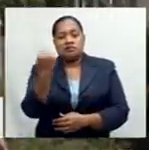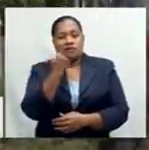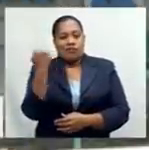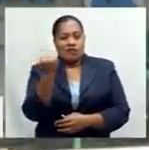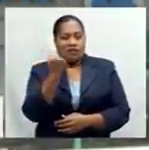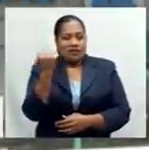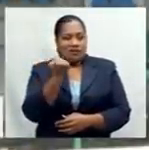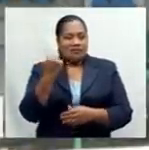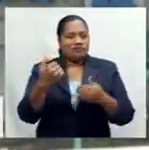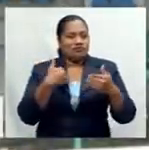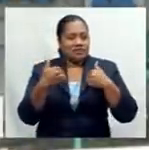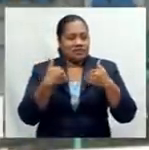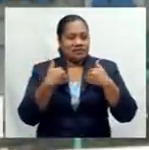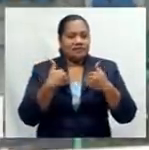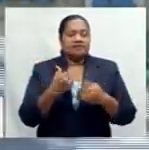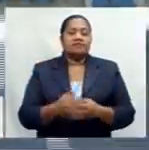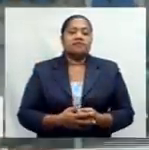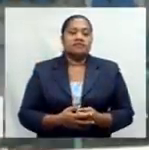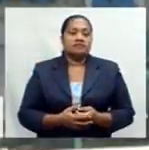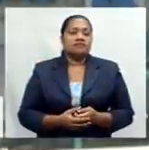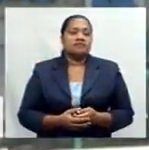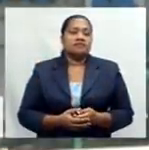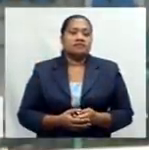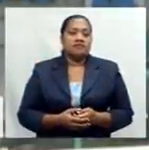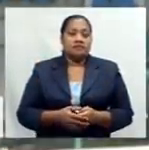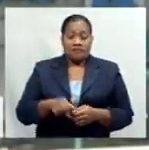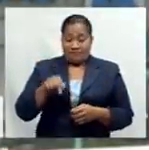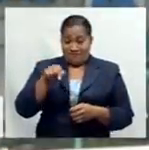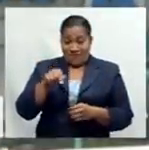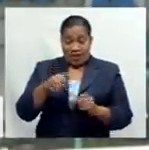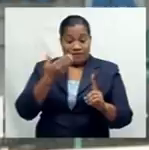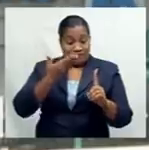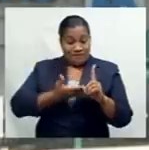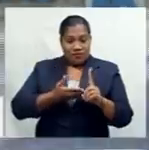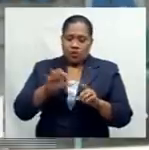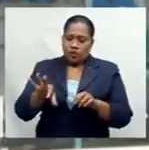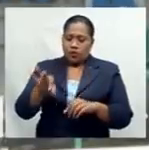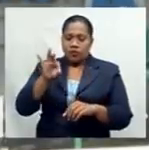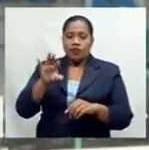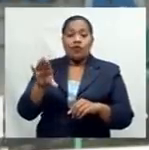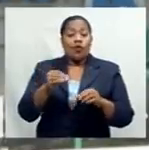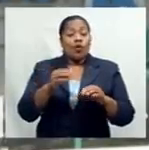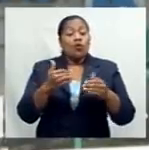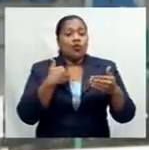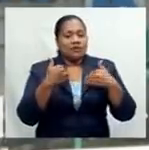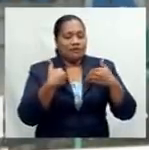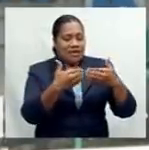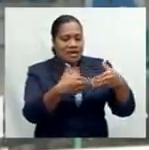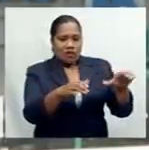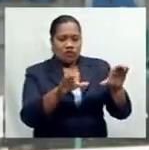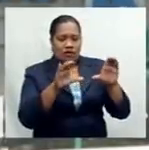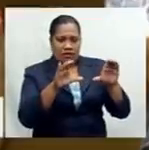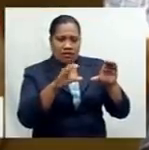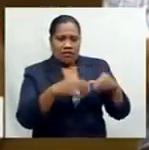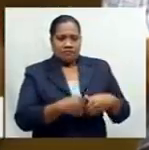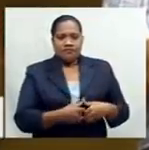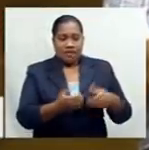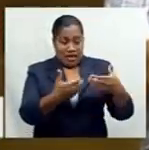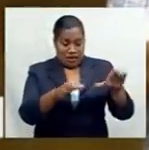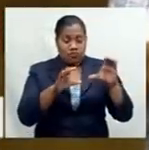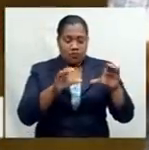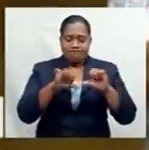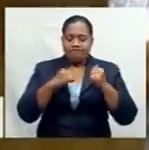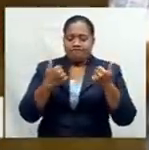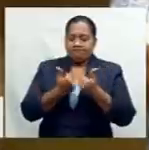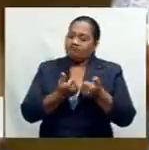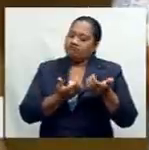Professor Ahluwalia was reselected to this position by the USB Council. USB says the council had agreed to